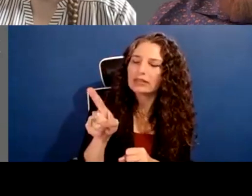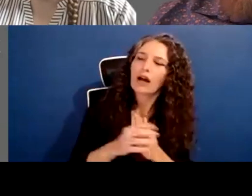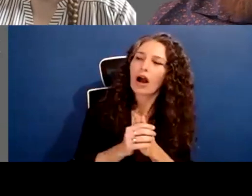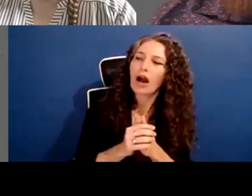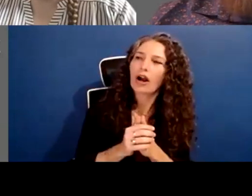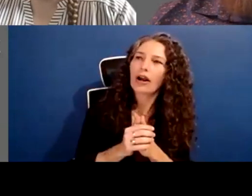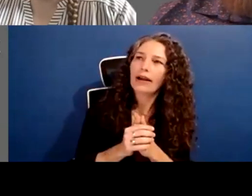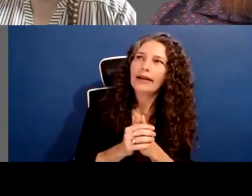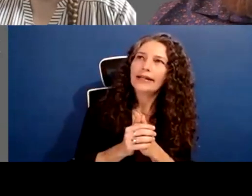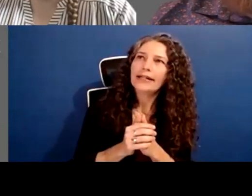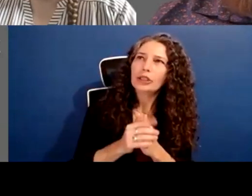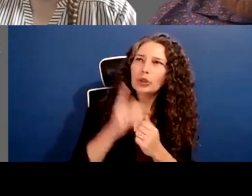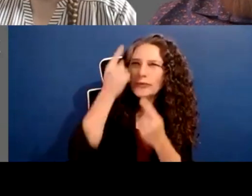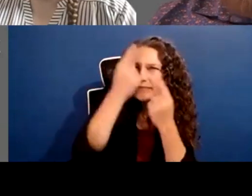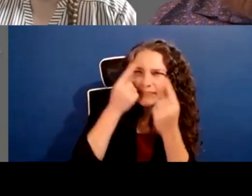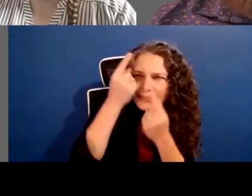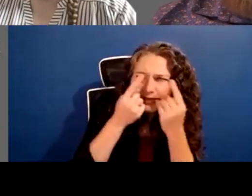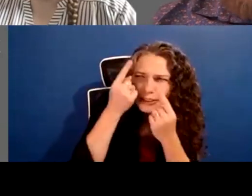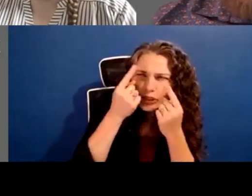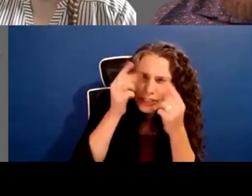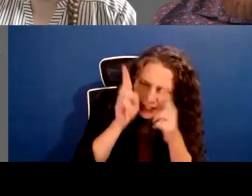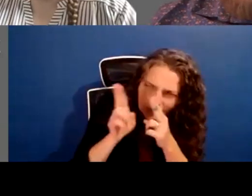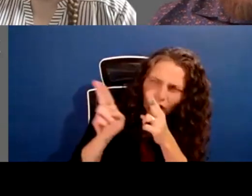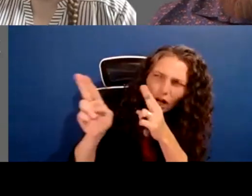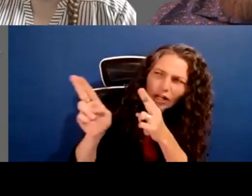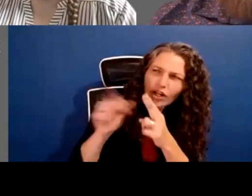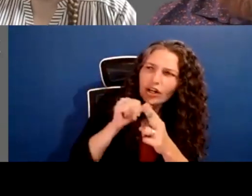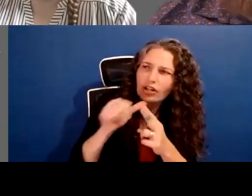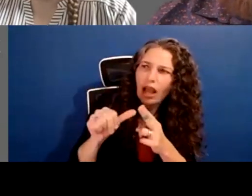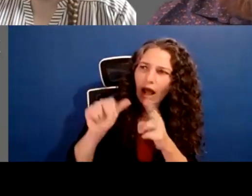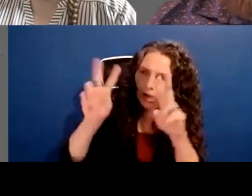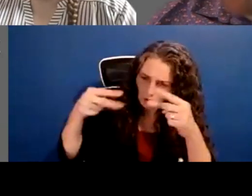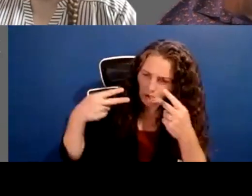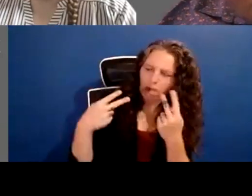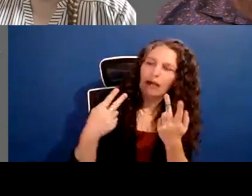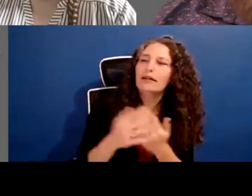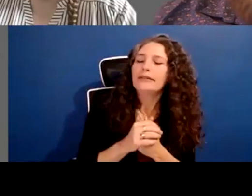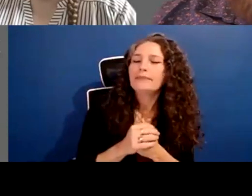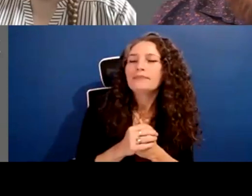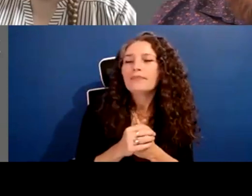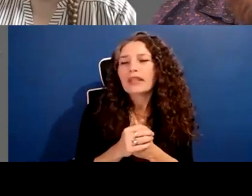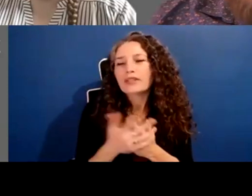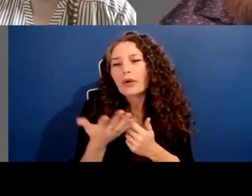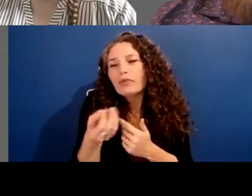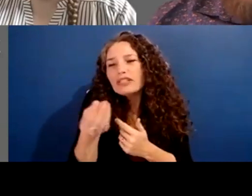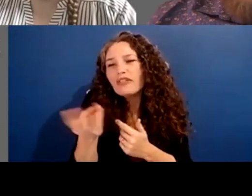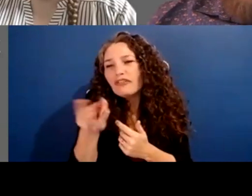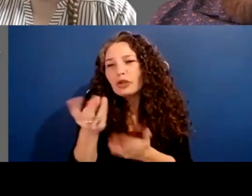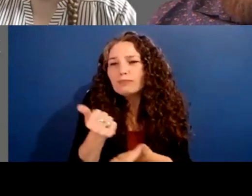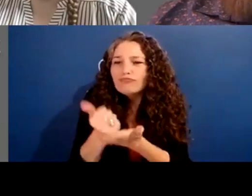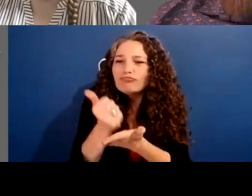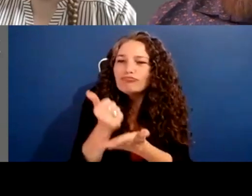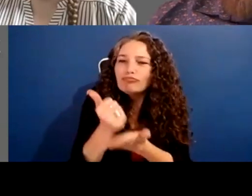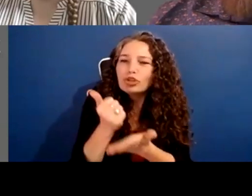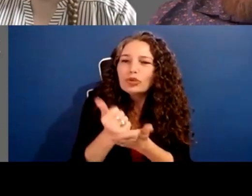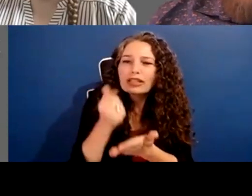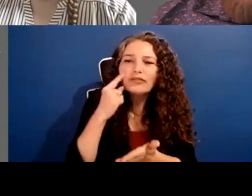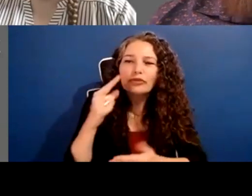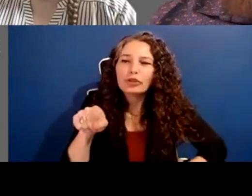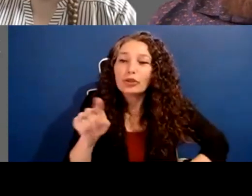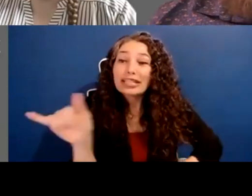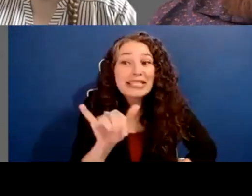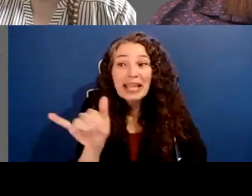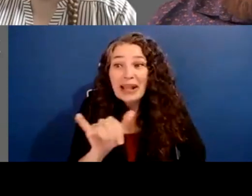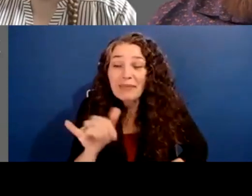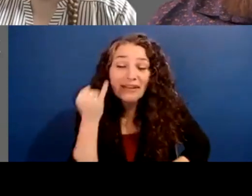a good rule of thumb, these are just kind of tricks of the trade, and this goes for, hosting a webinar, is to